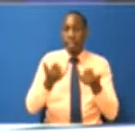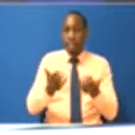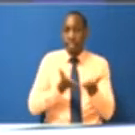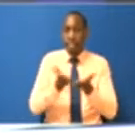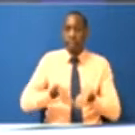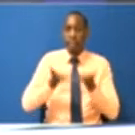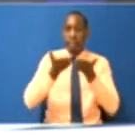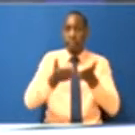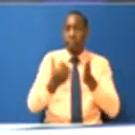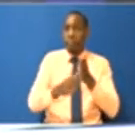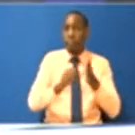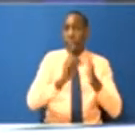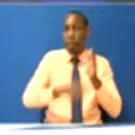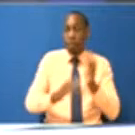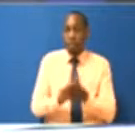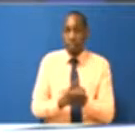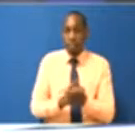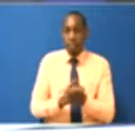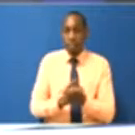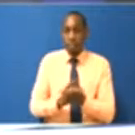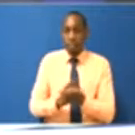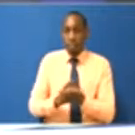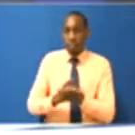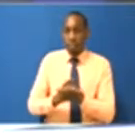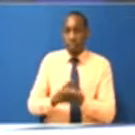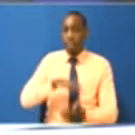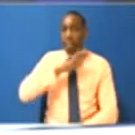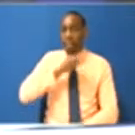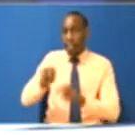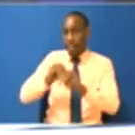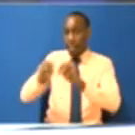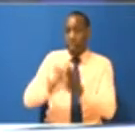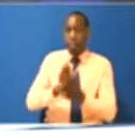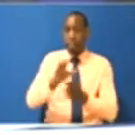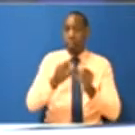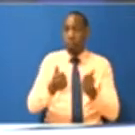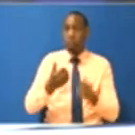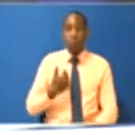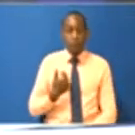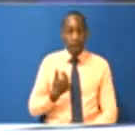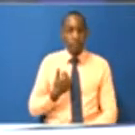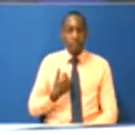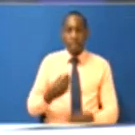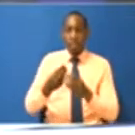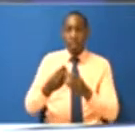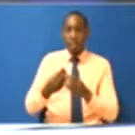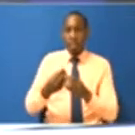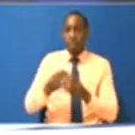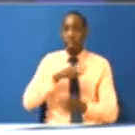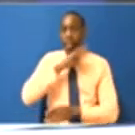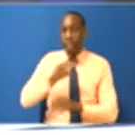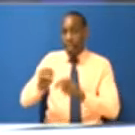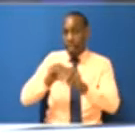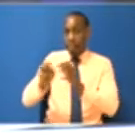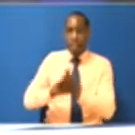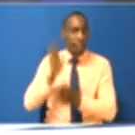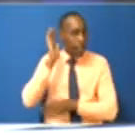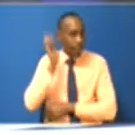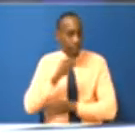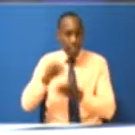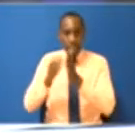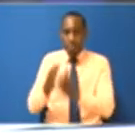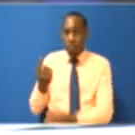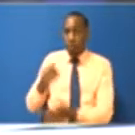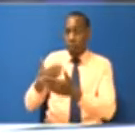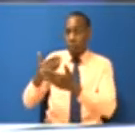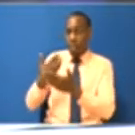delivery is the issue of solid waste management do you have a solution for solid waste management i had one of the candidates